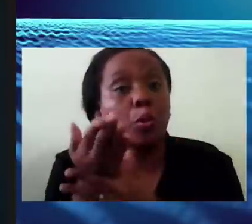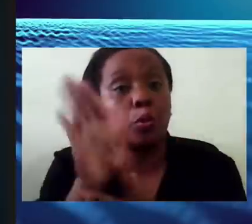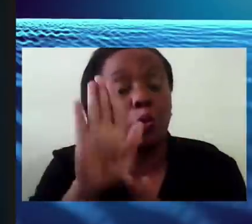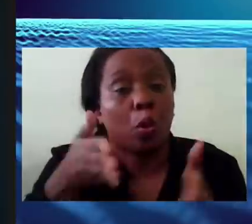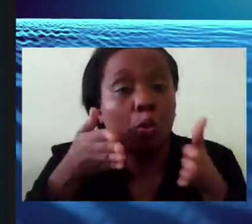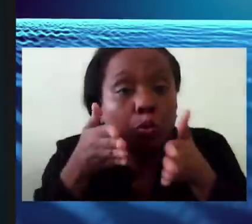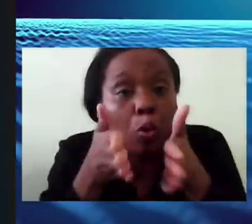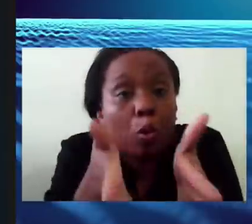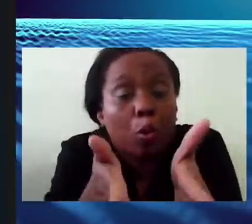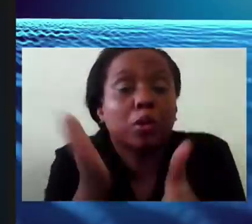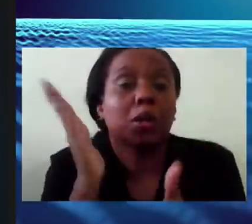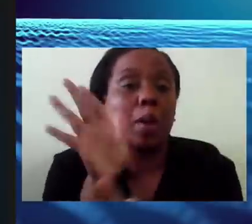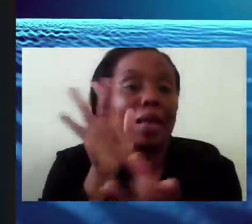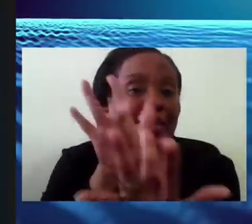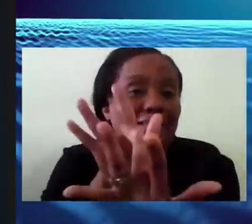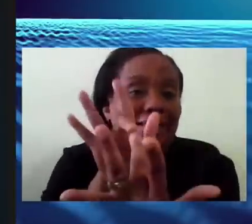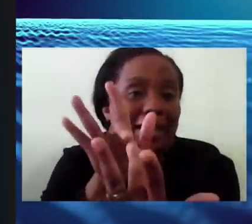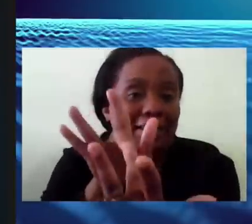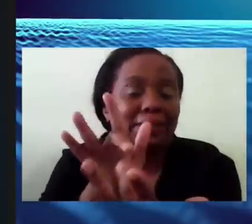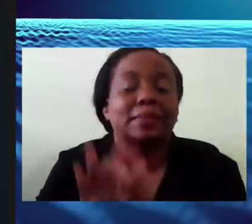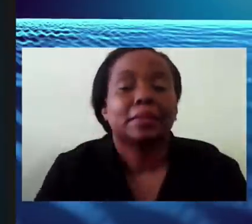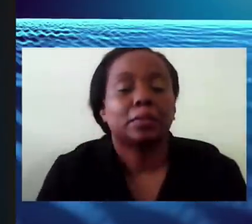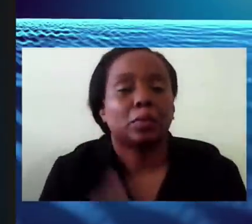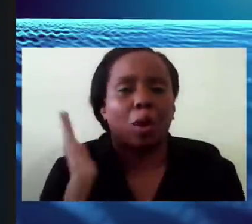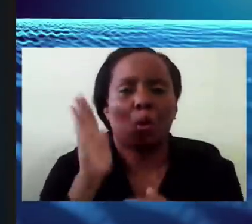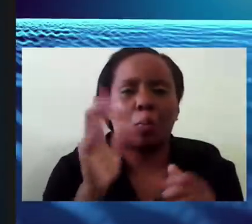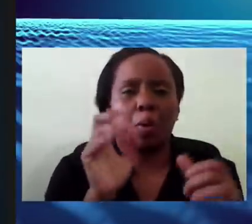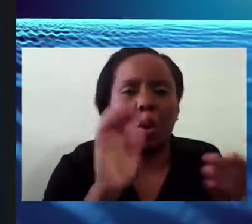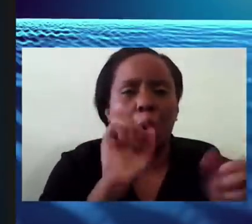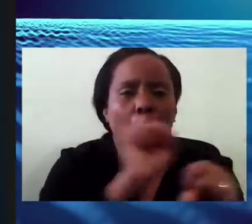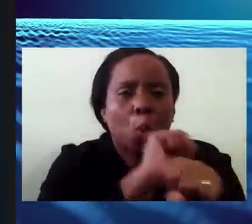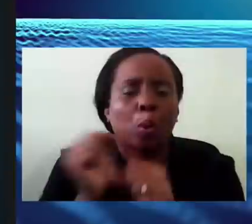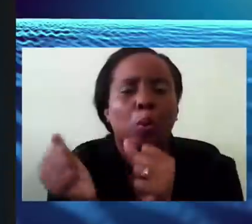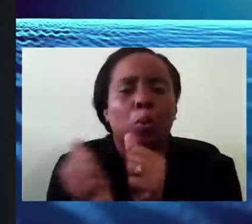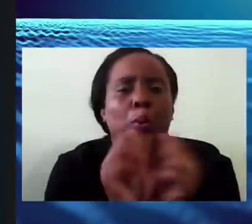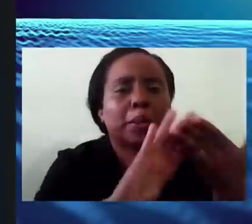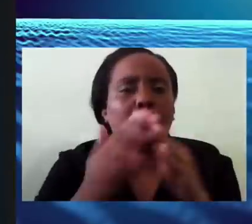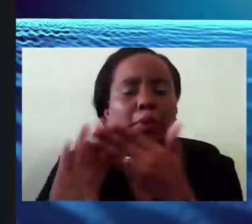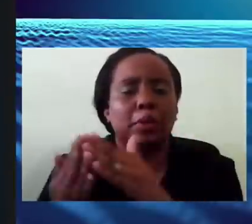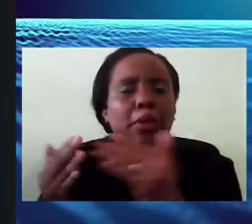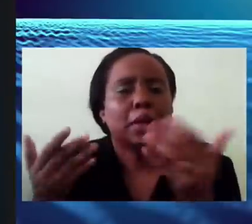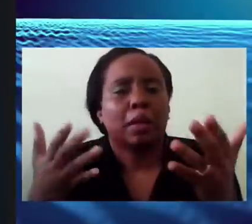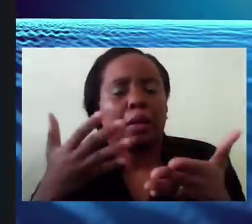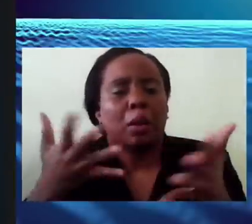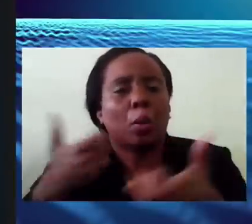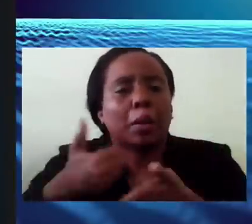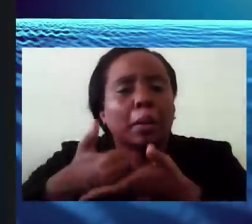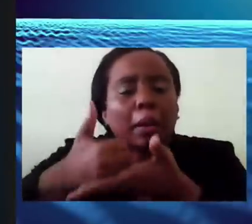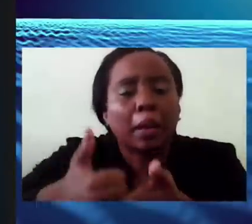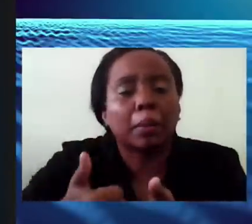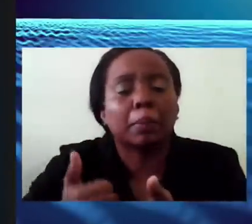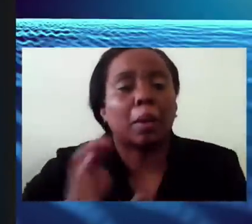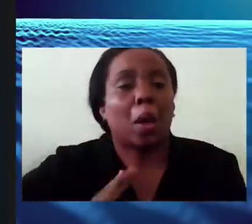say, they emphasize that we're working as a community to help ourselves and our nations. As I said, I would not normally